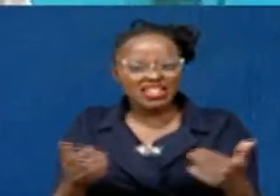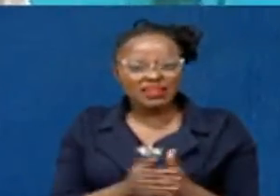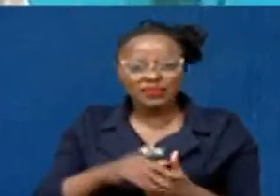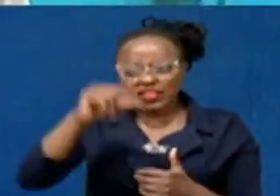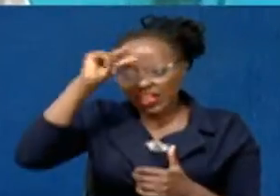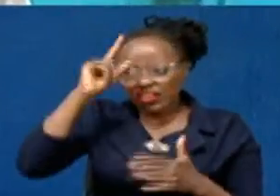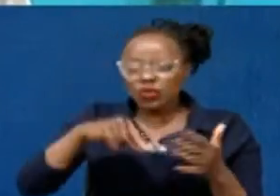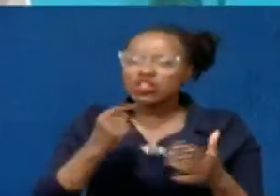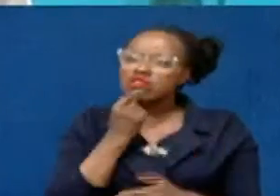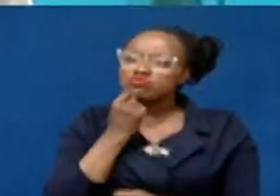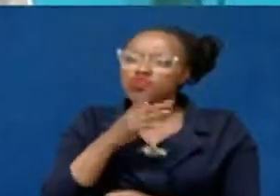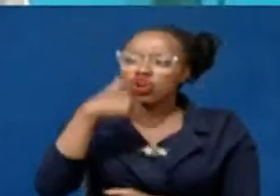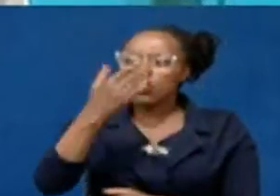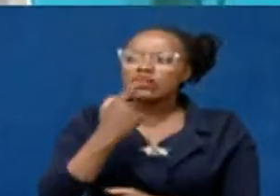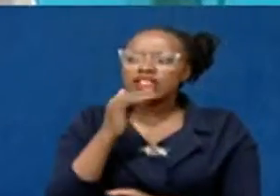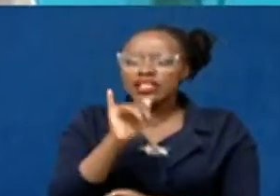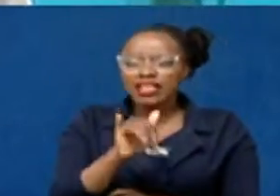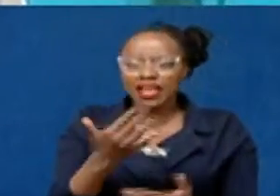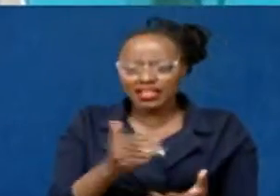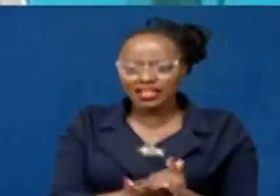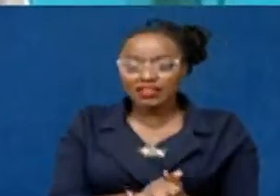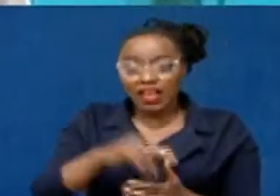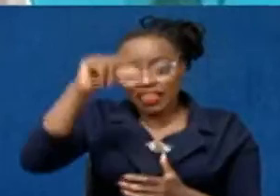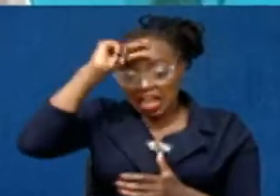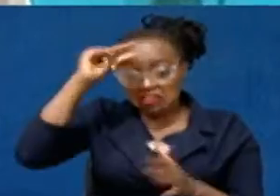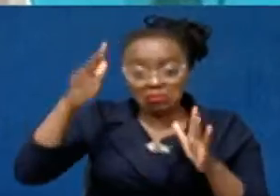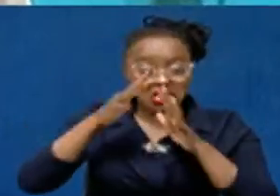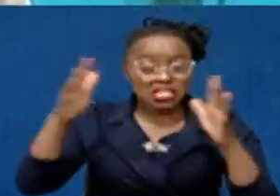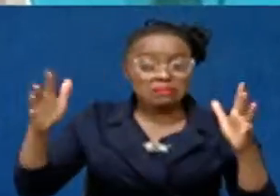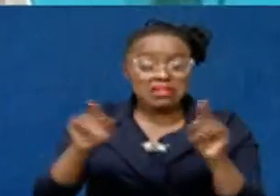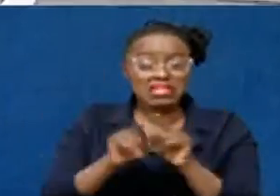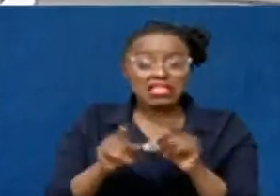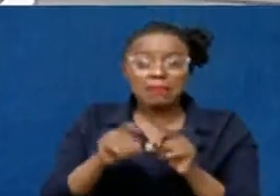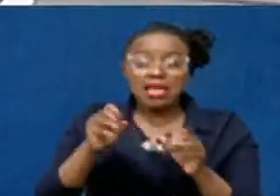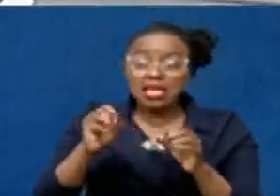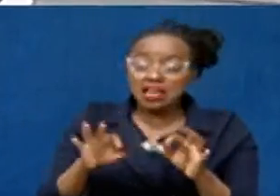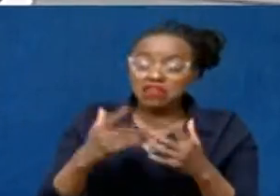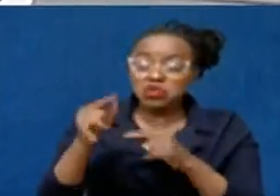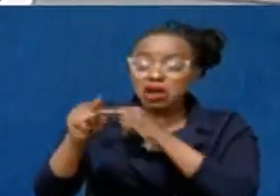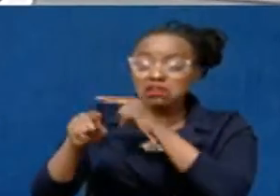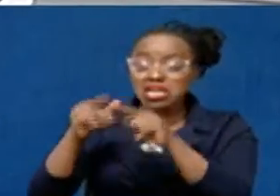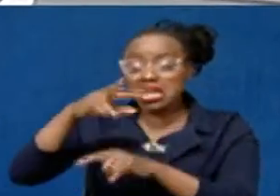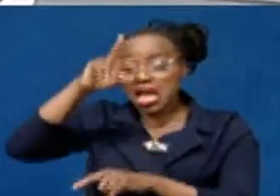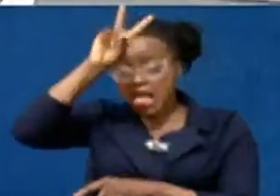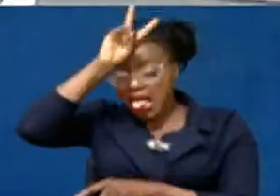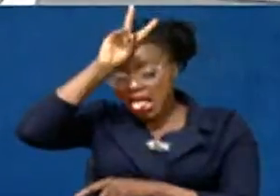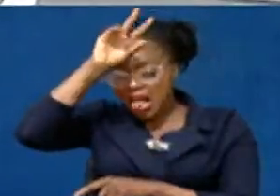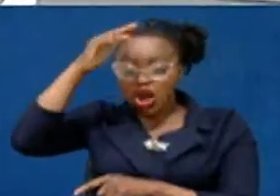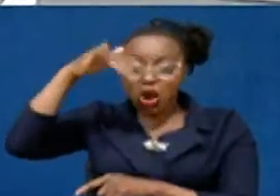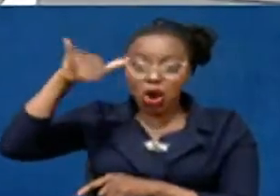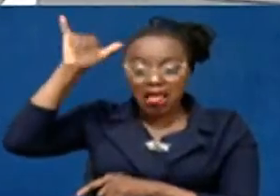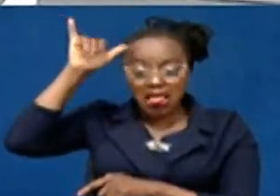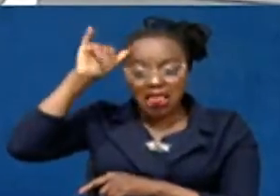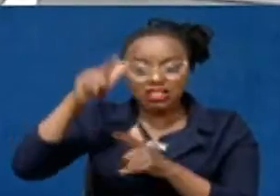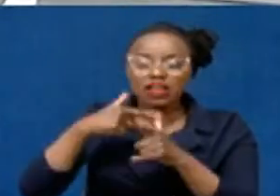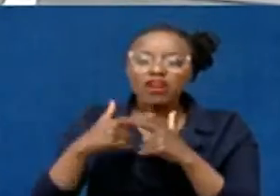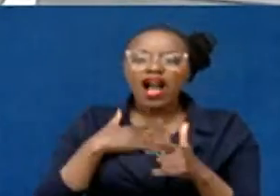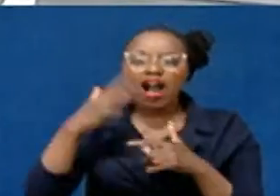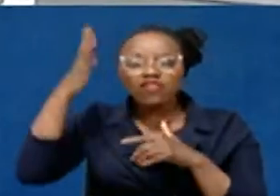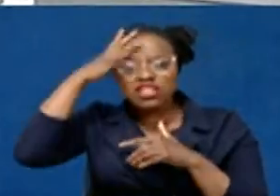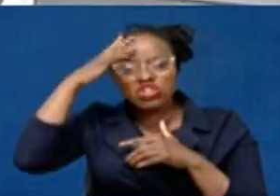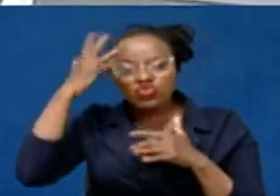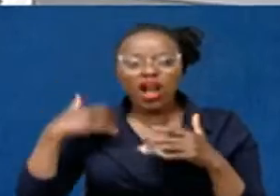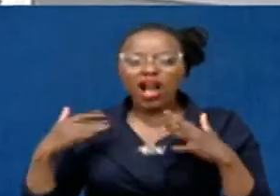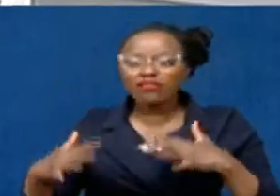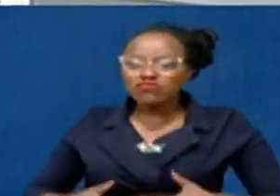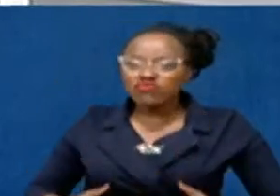That's what Moi used to say. Serikali ni kubwa. Ni kama ng'ombe imechinjwa, kuna mkia, kuna mguu, kuna kichwa, and all of these things.